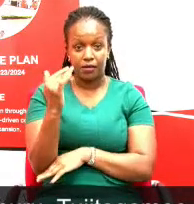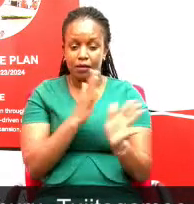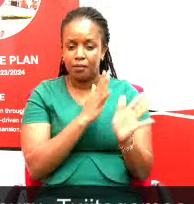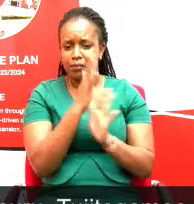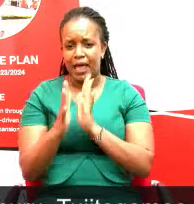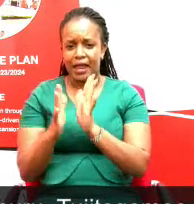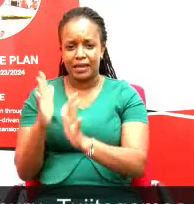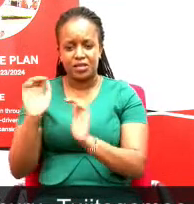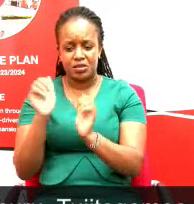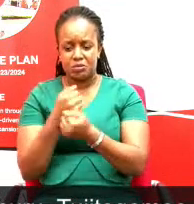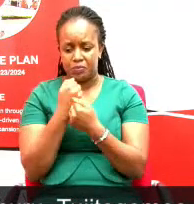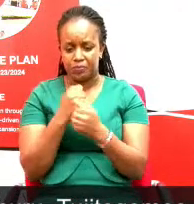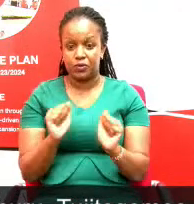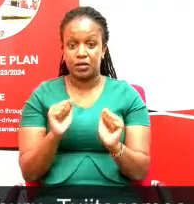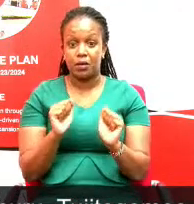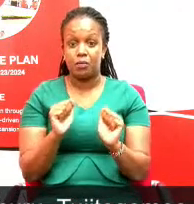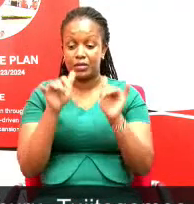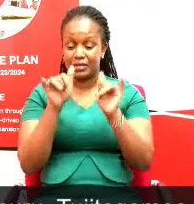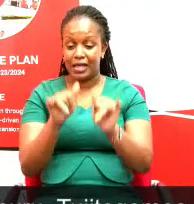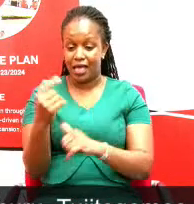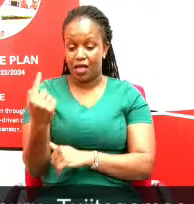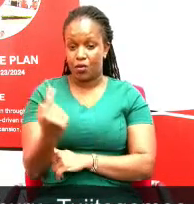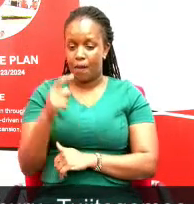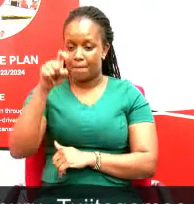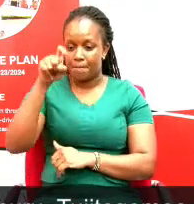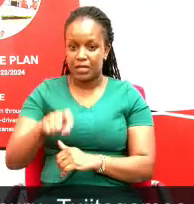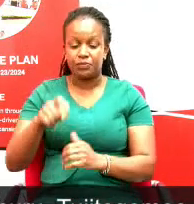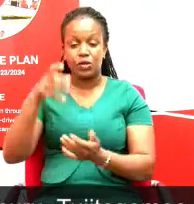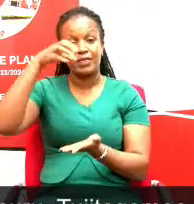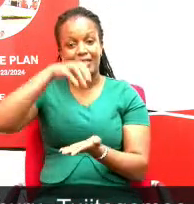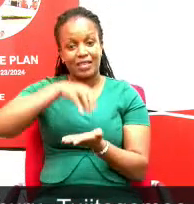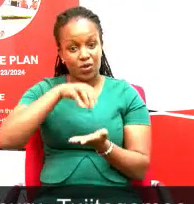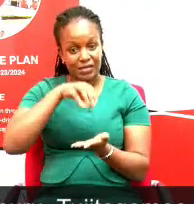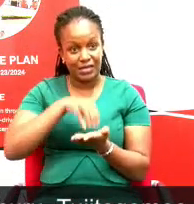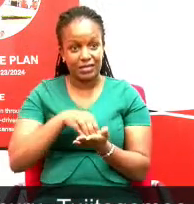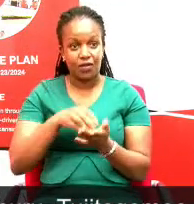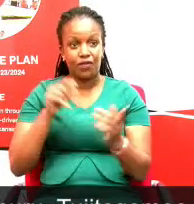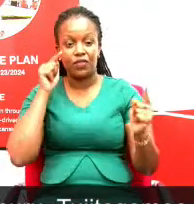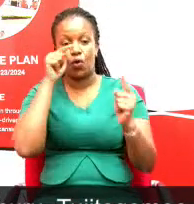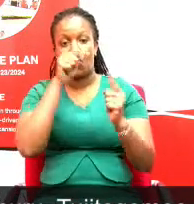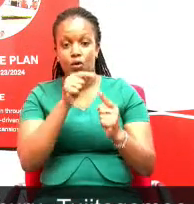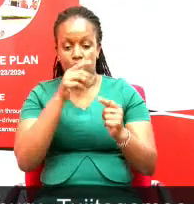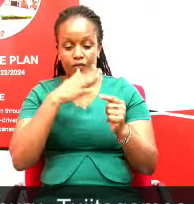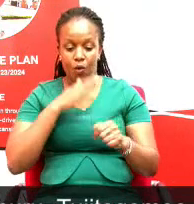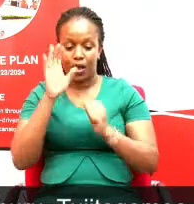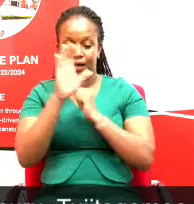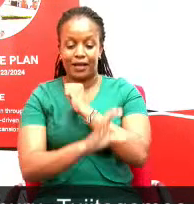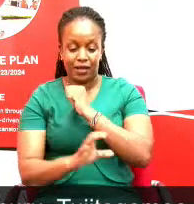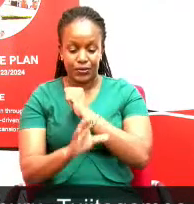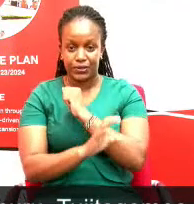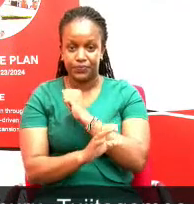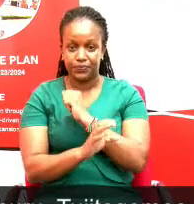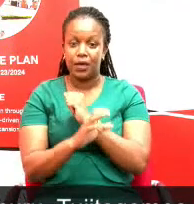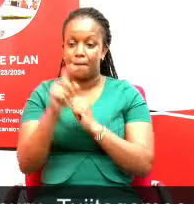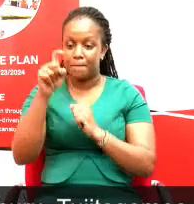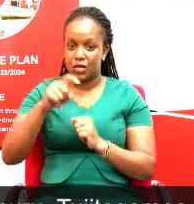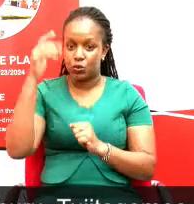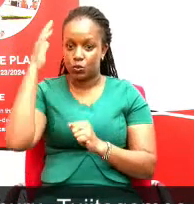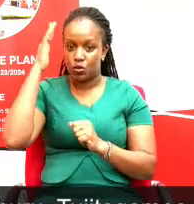planning cannot stand alone. It must stand within the context of the goal of our nation. As we know where we are